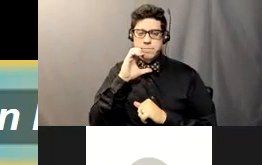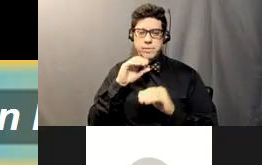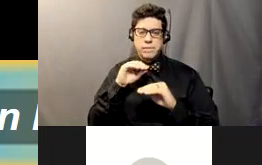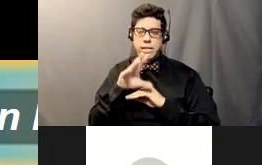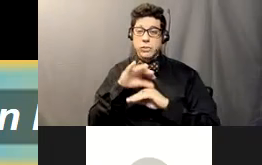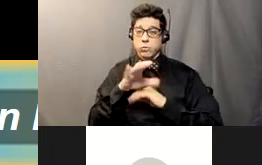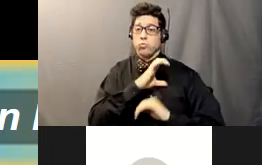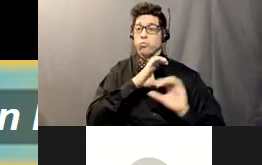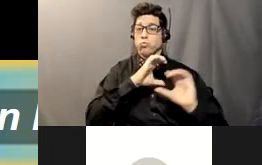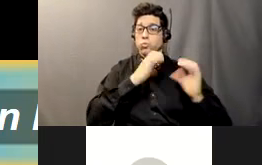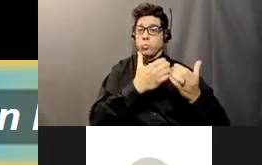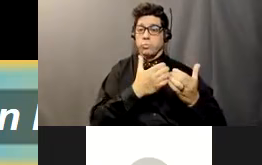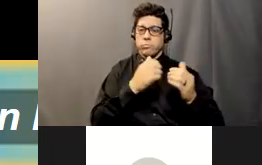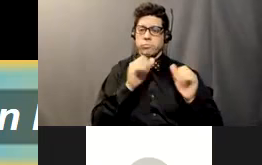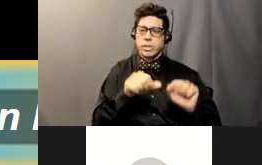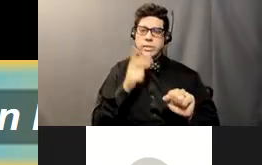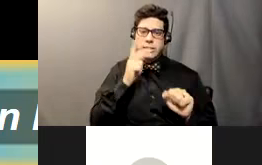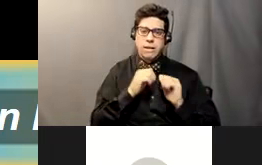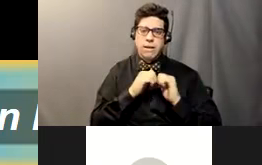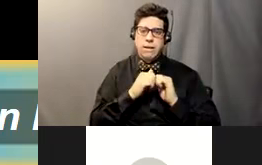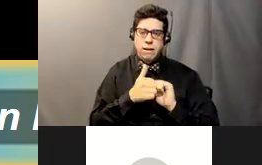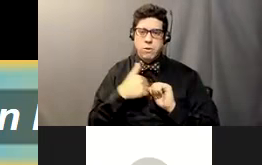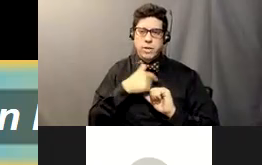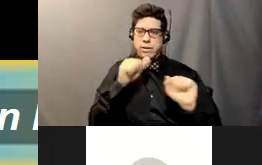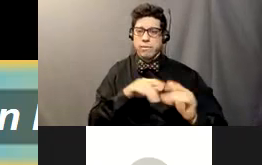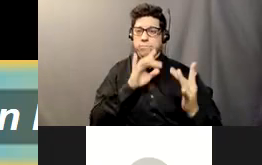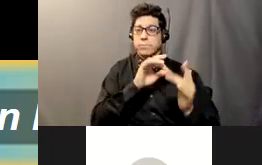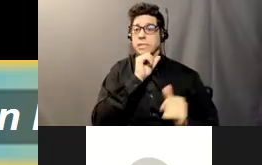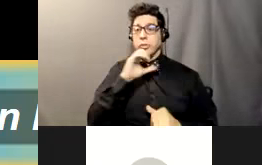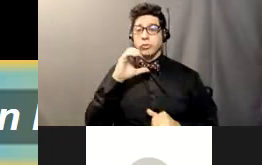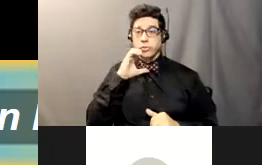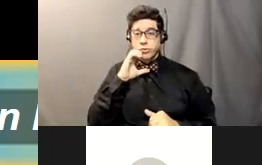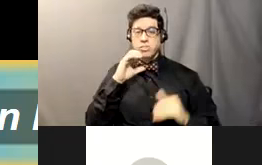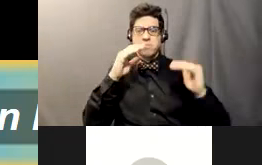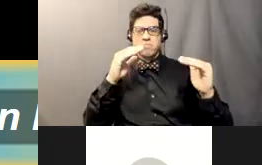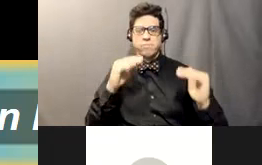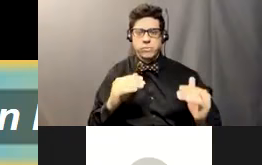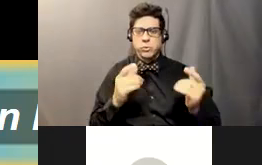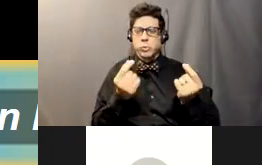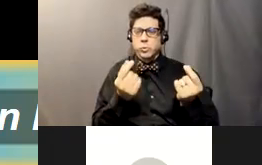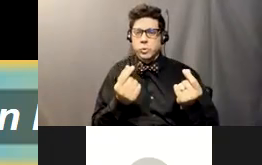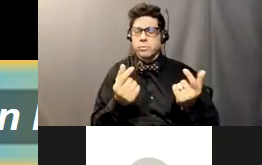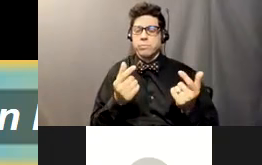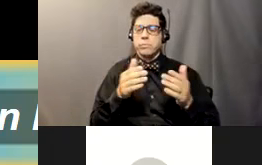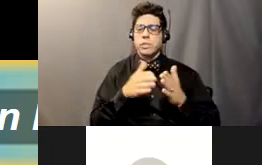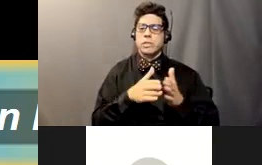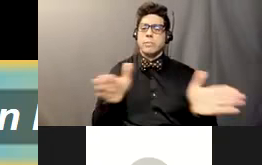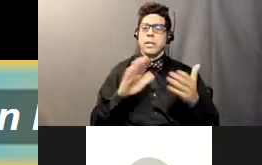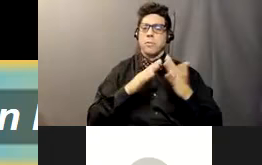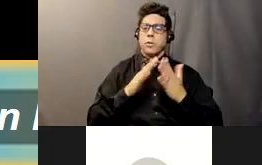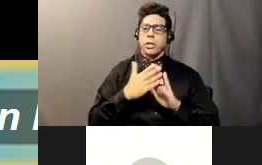advisory group, so we could see how else we can reach out to the seniors. And the next step is to continue to expand community